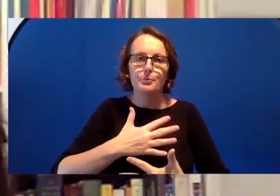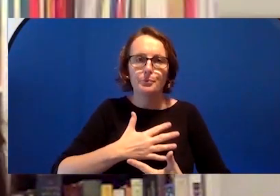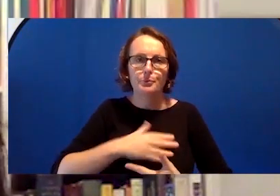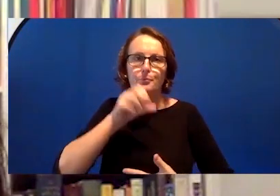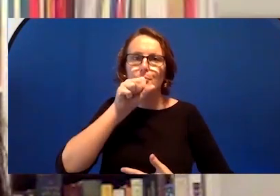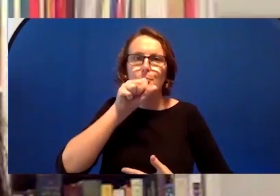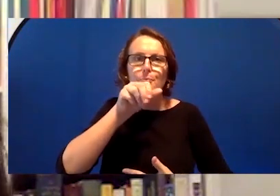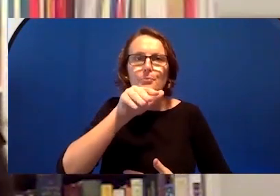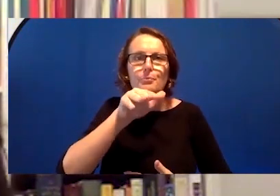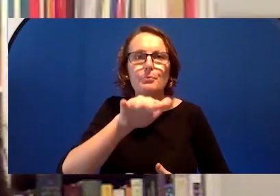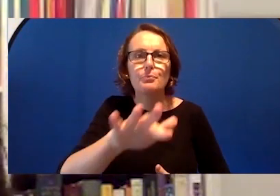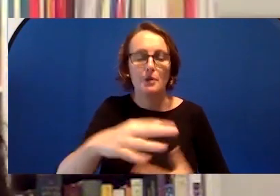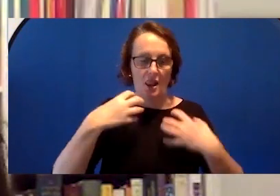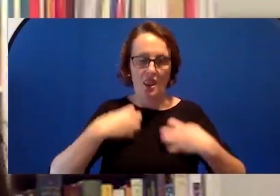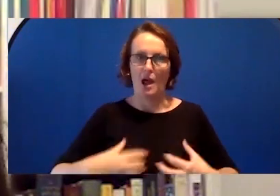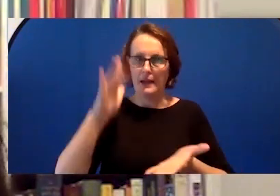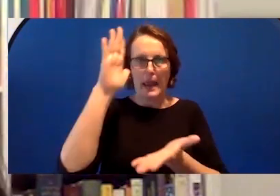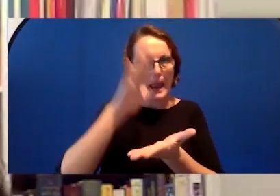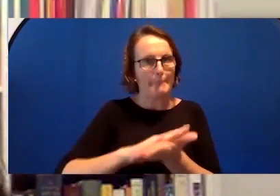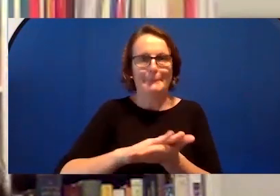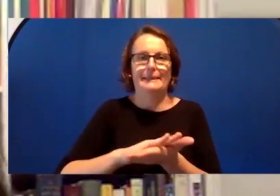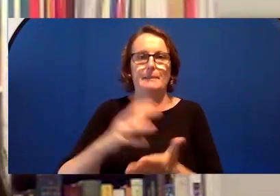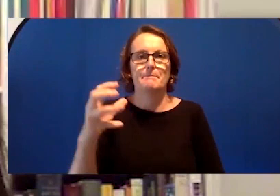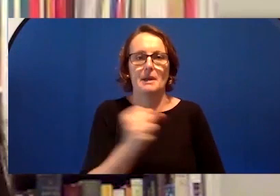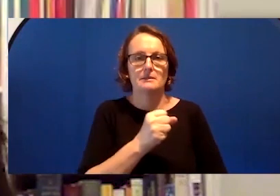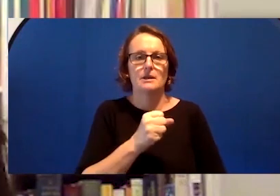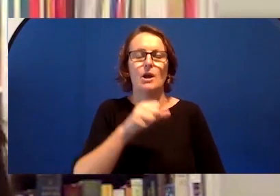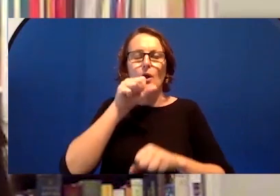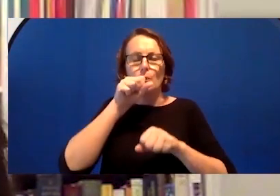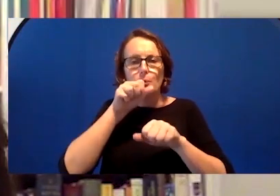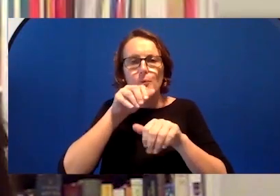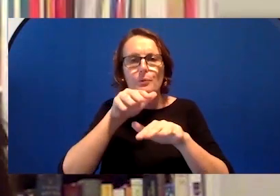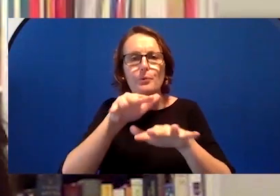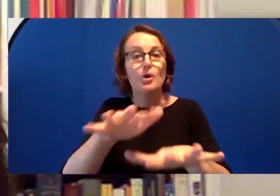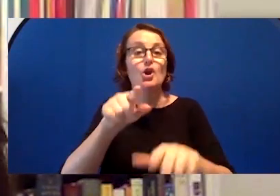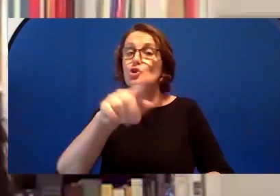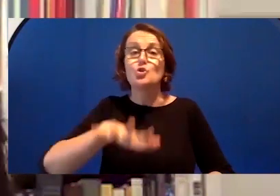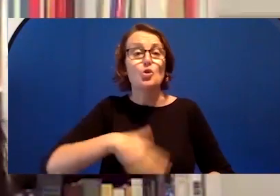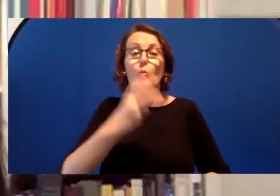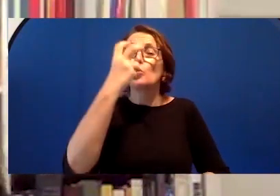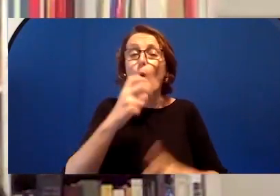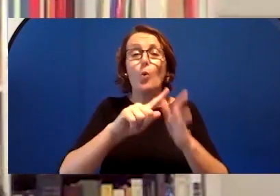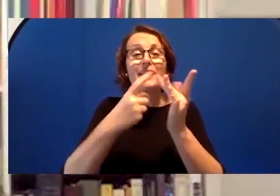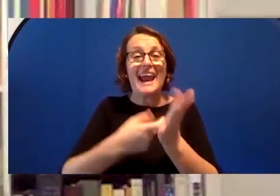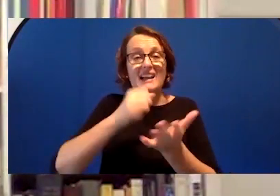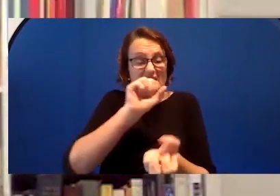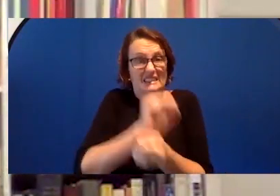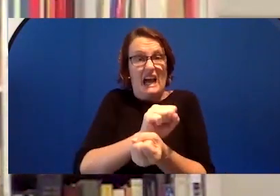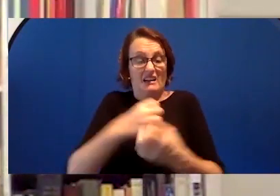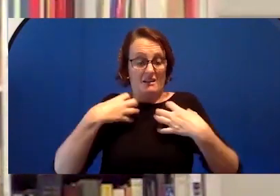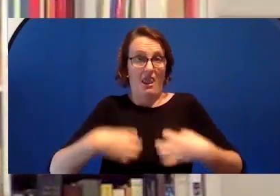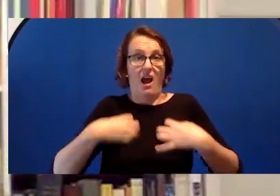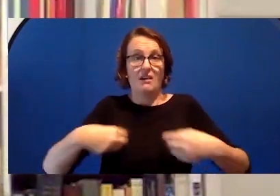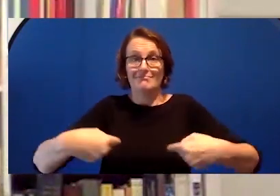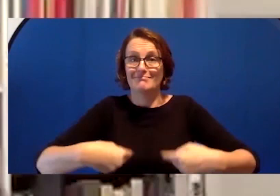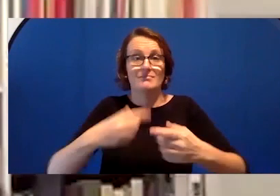are feeling anxious. Breathe out to avoid banking air in the bottom of your lungs. Okay, so in the